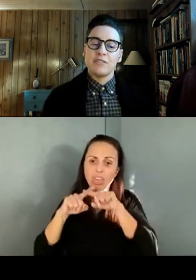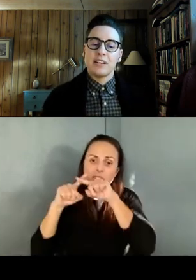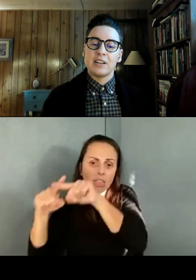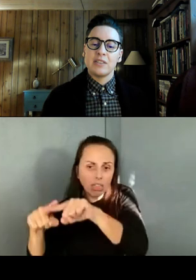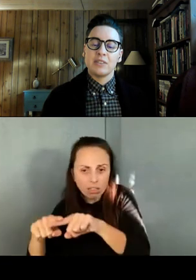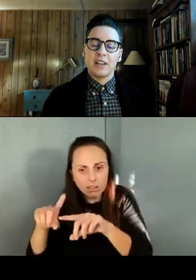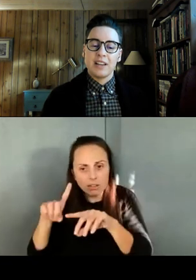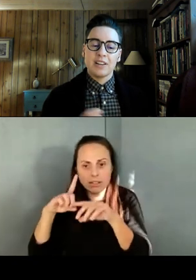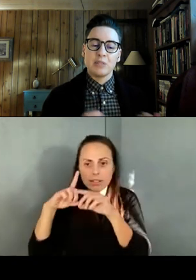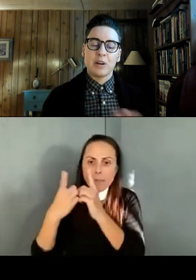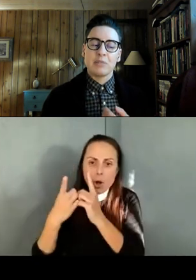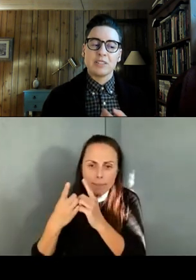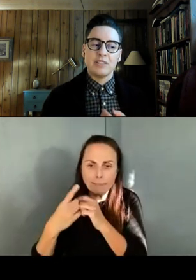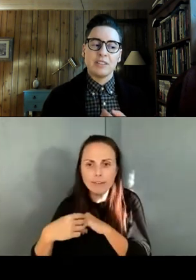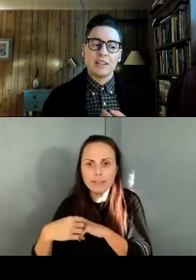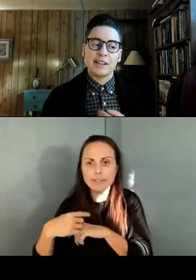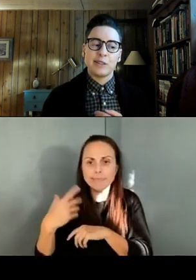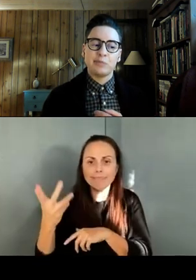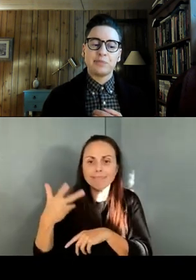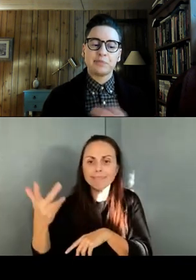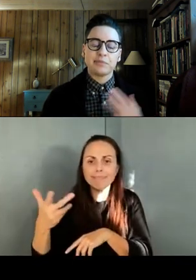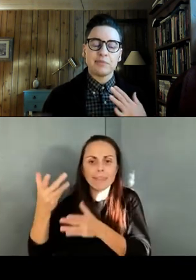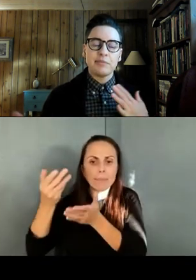of relying on departmental